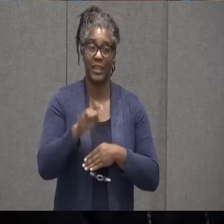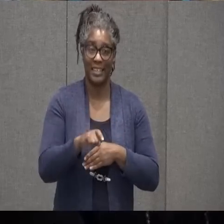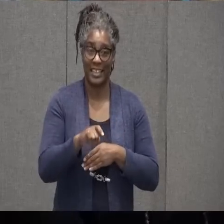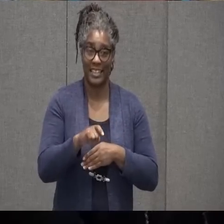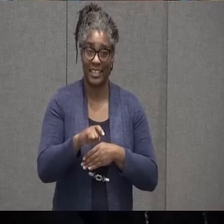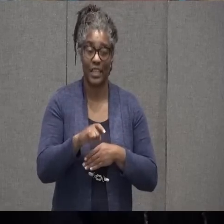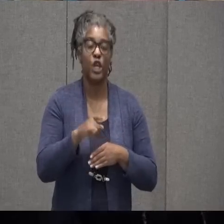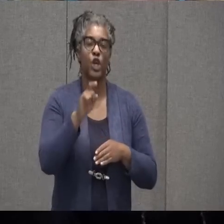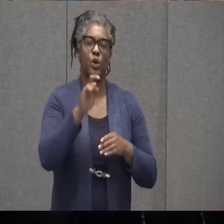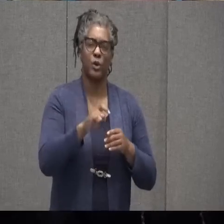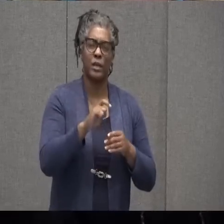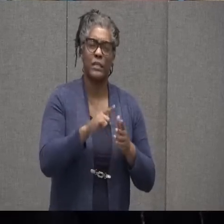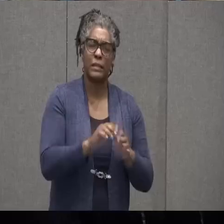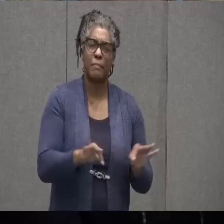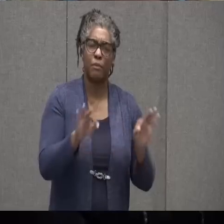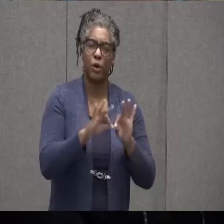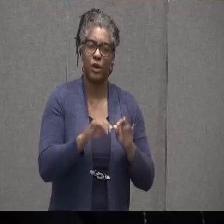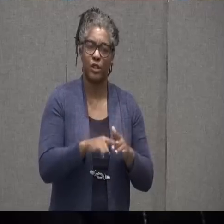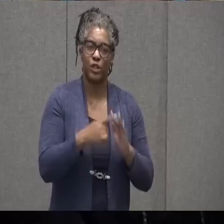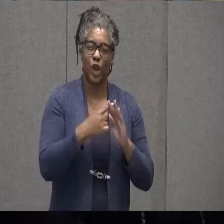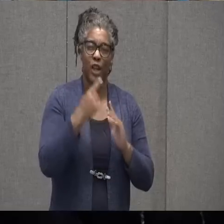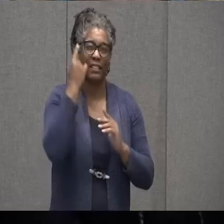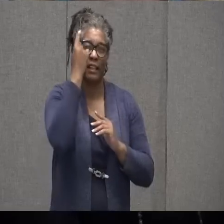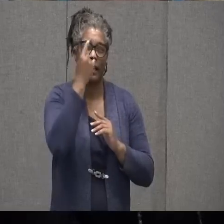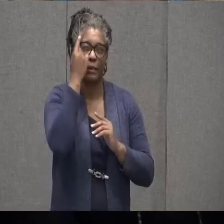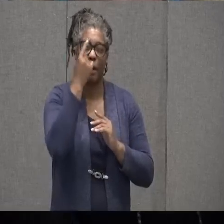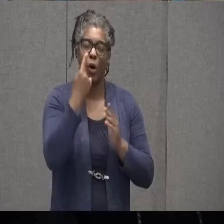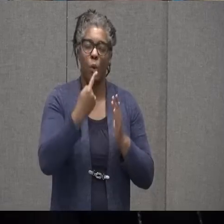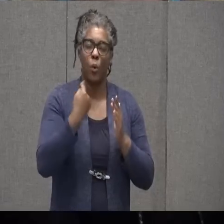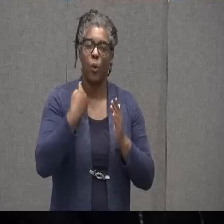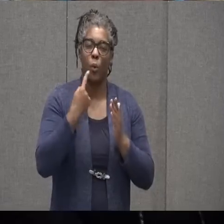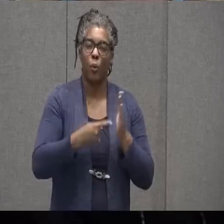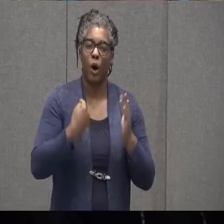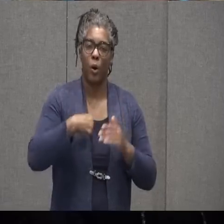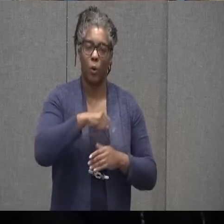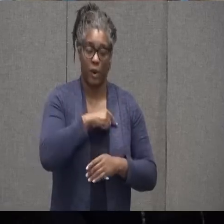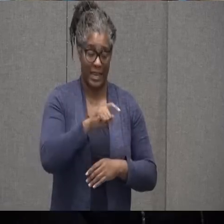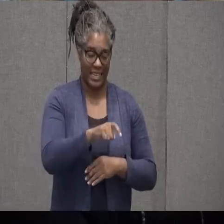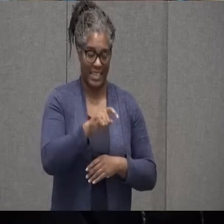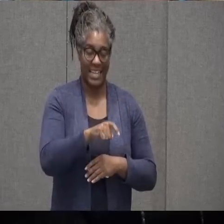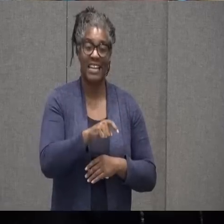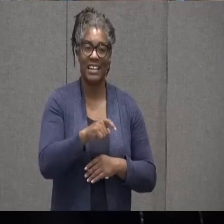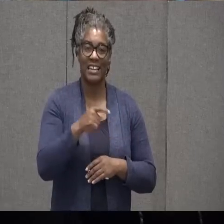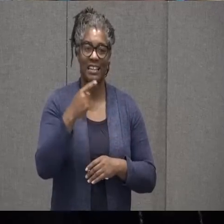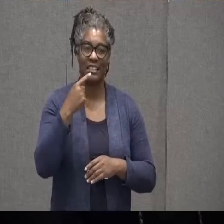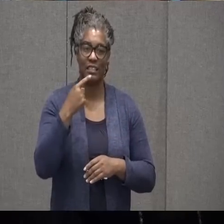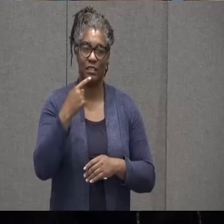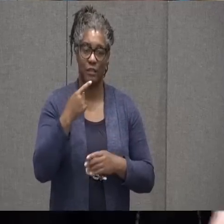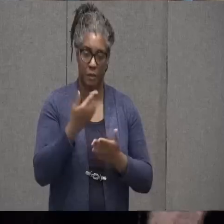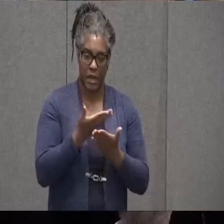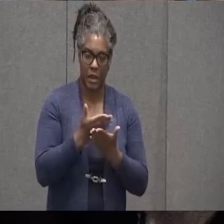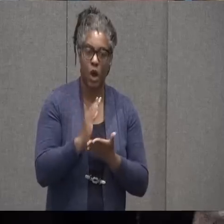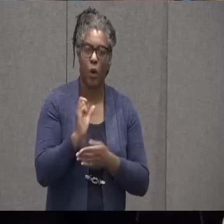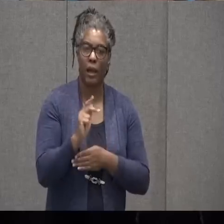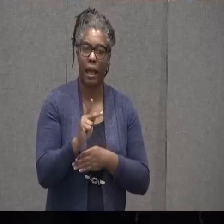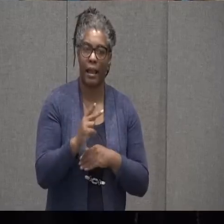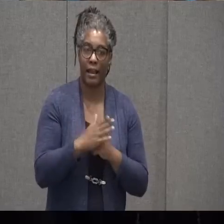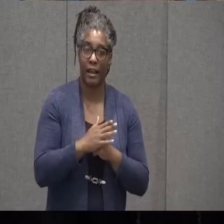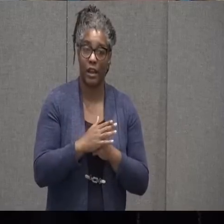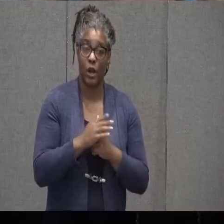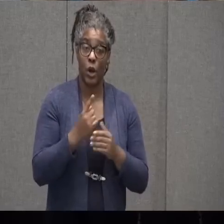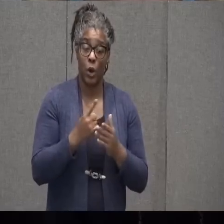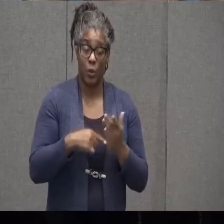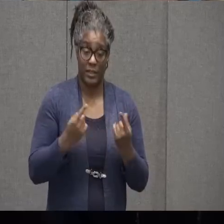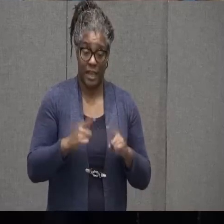we really need to be okay, right? And I think right now, with what's going on